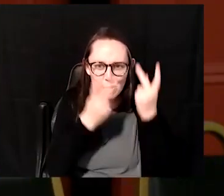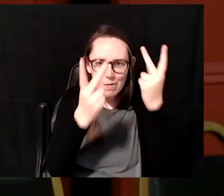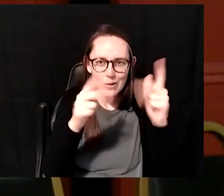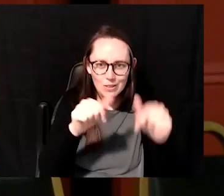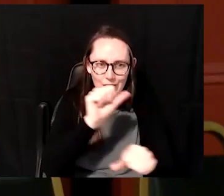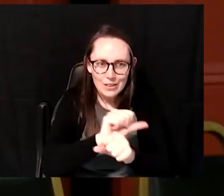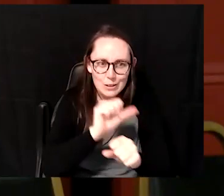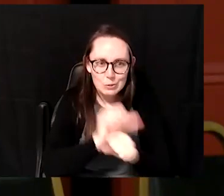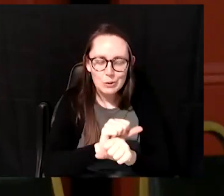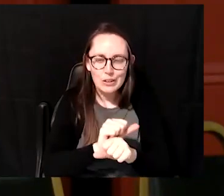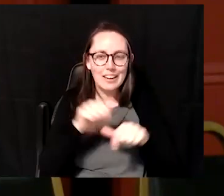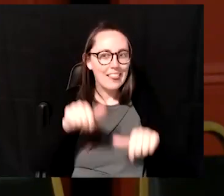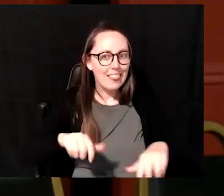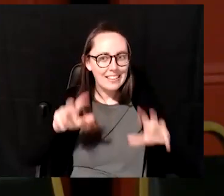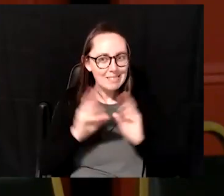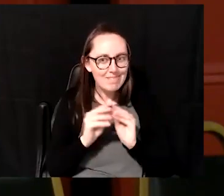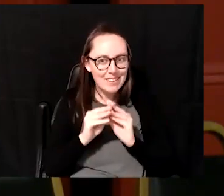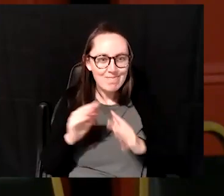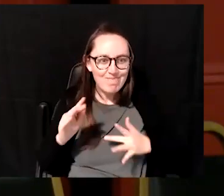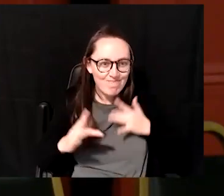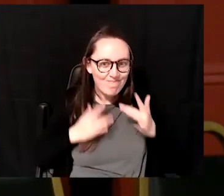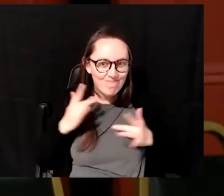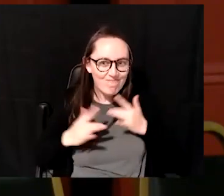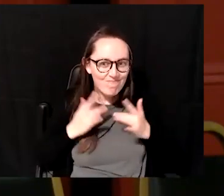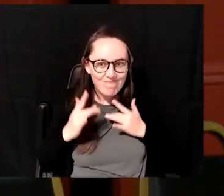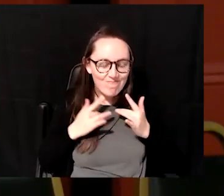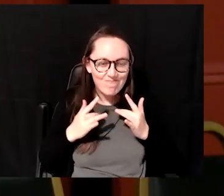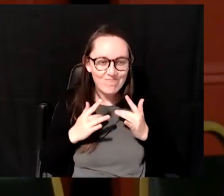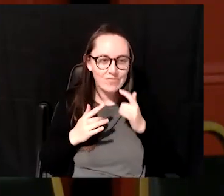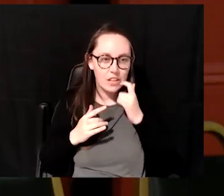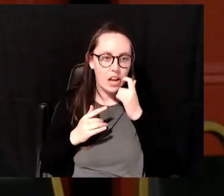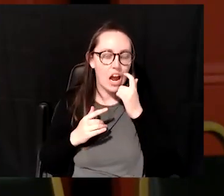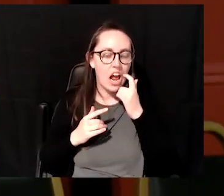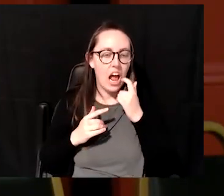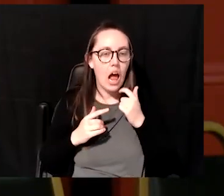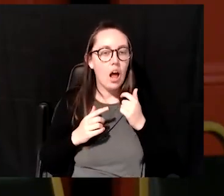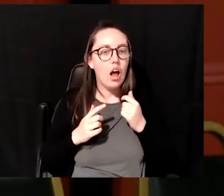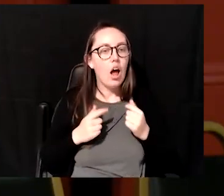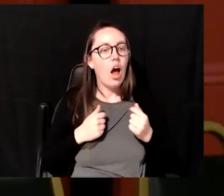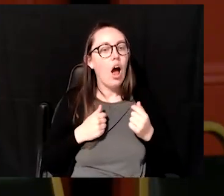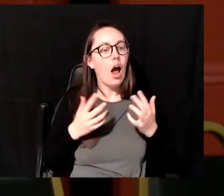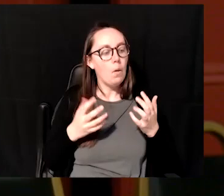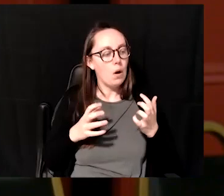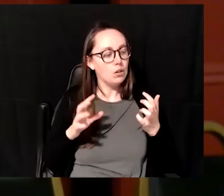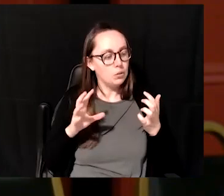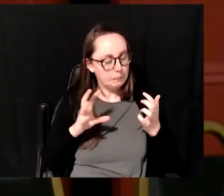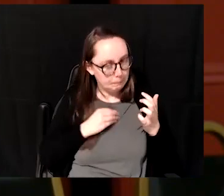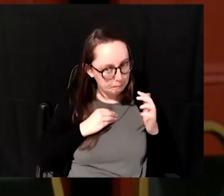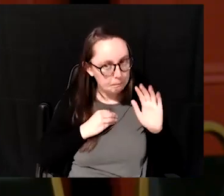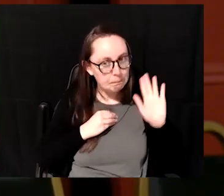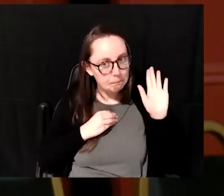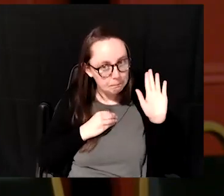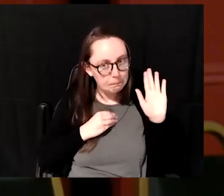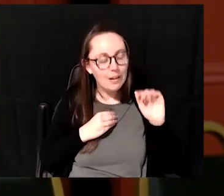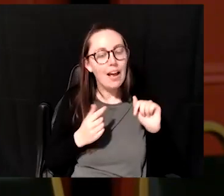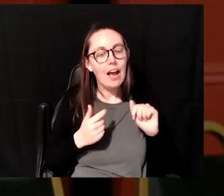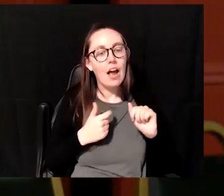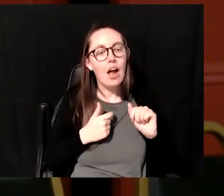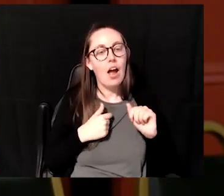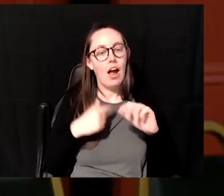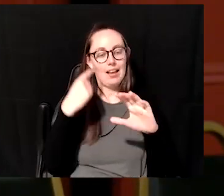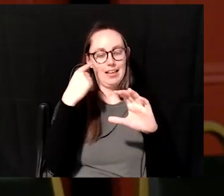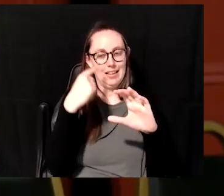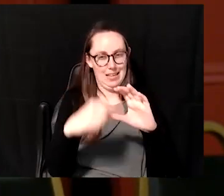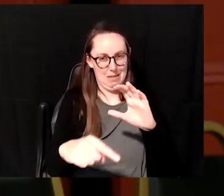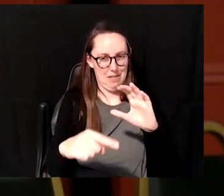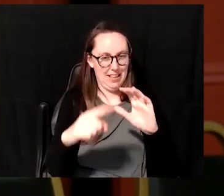exciting meeting and I want to take ownership for being one of the people that emailed I think all of you up on